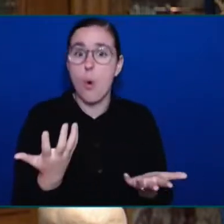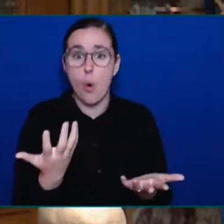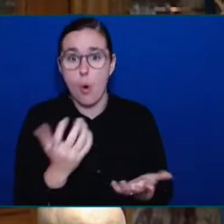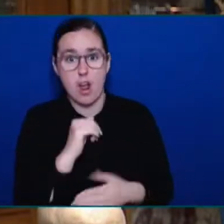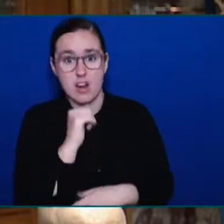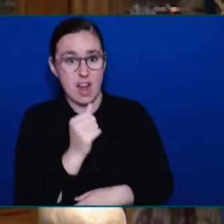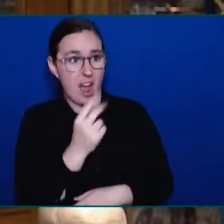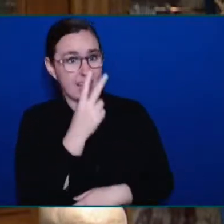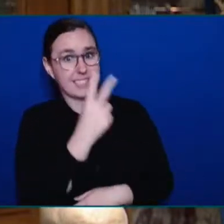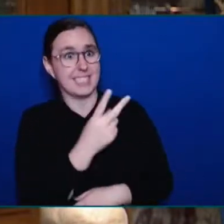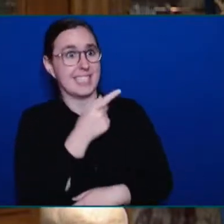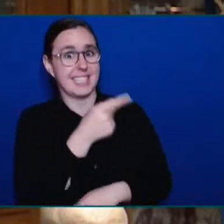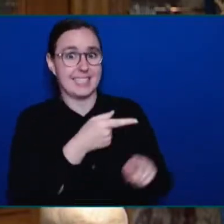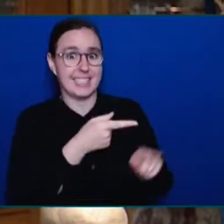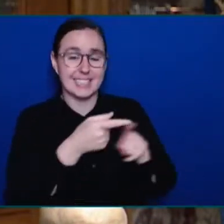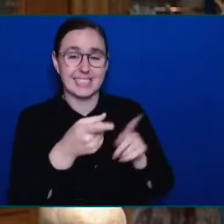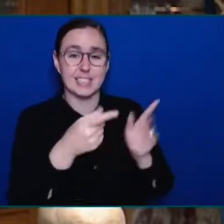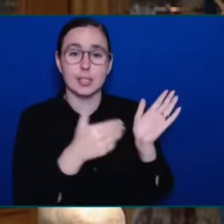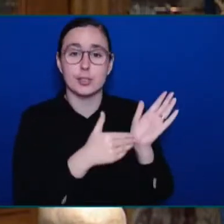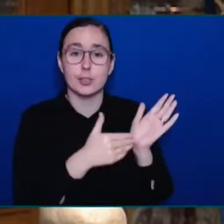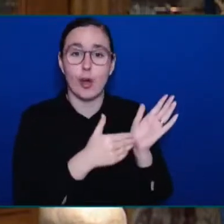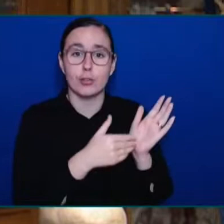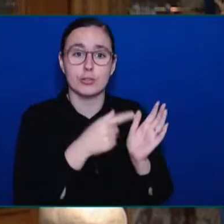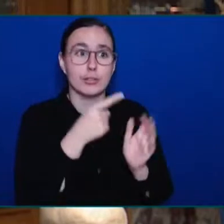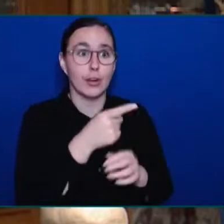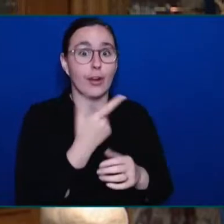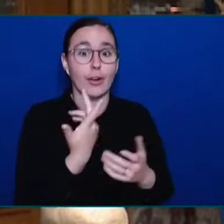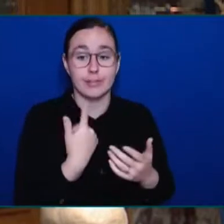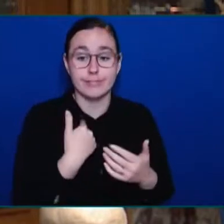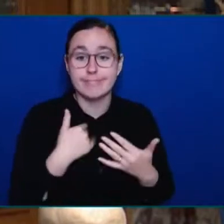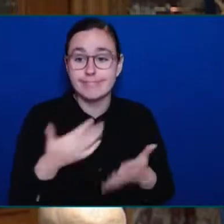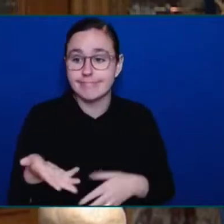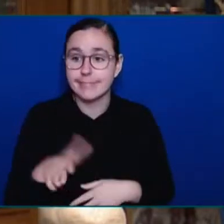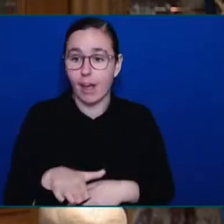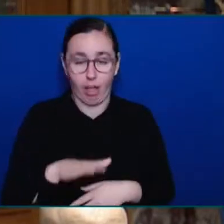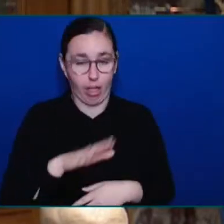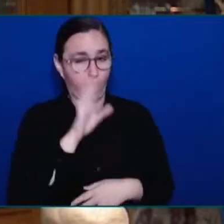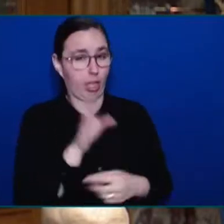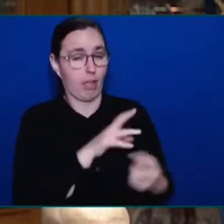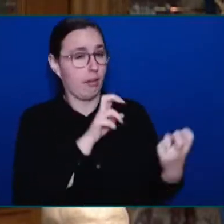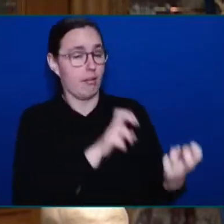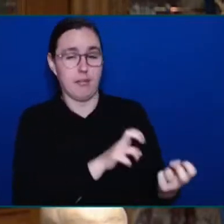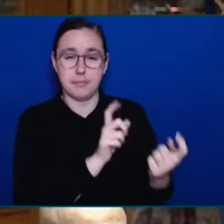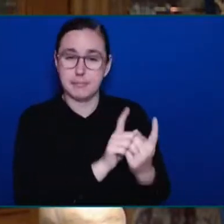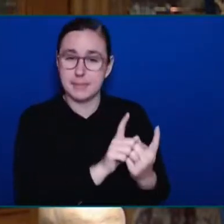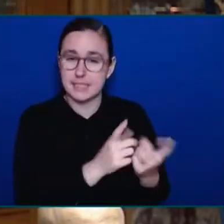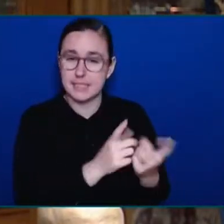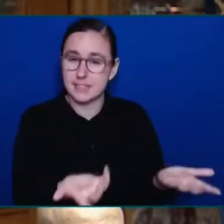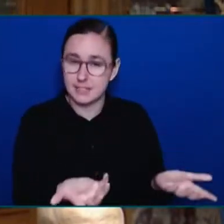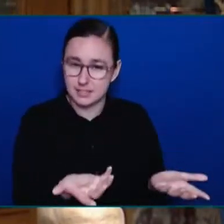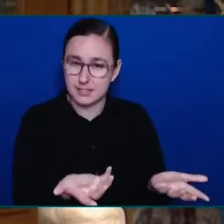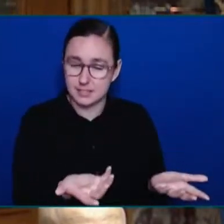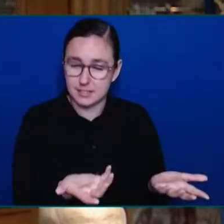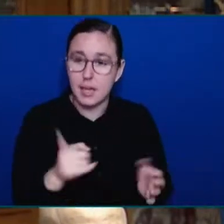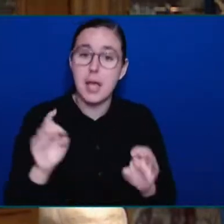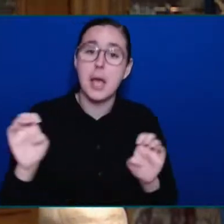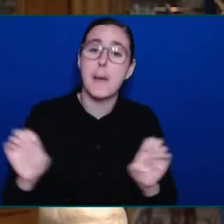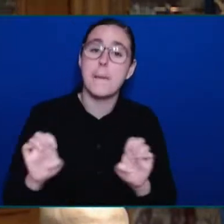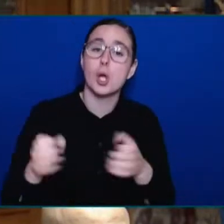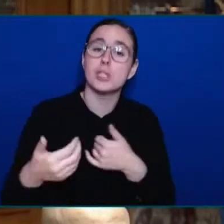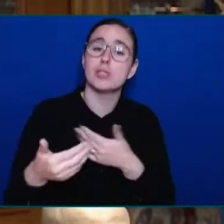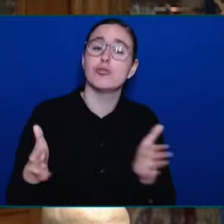due to a shortage of nurses. In the interior and on the island, ERs are closing on weekends and evenings because of this